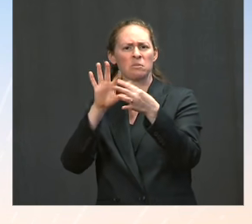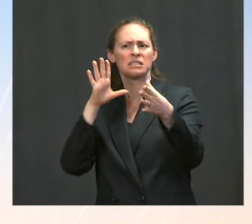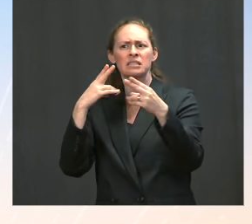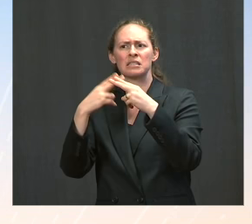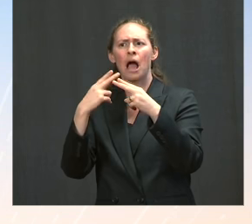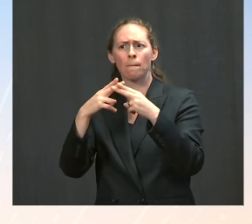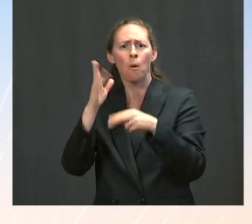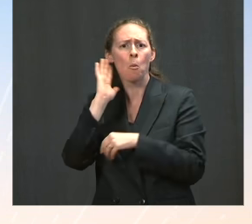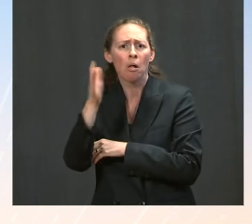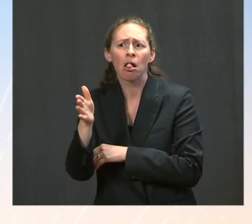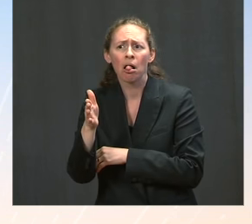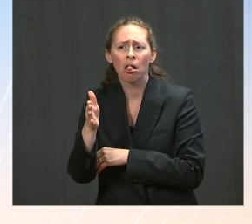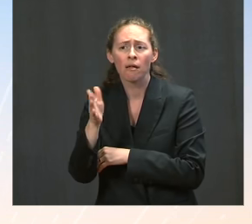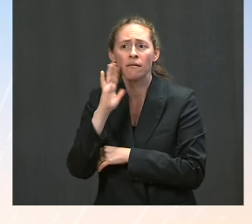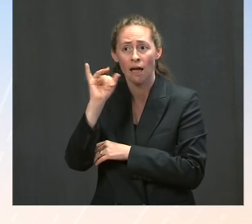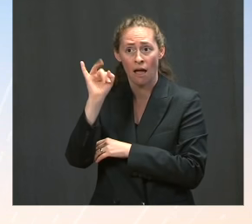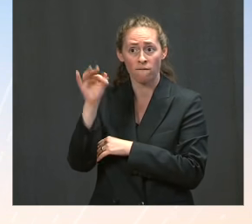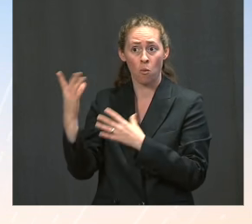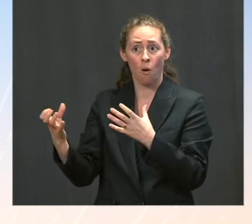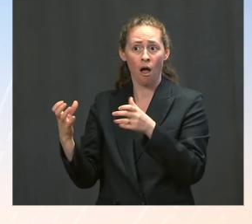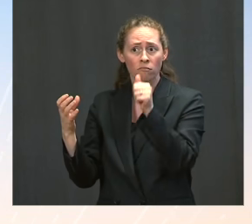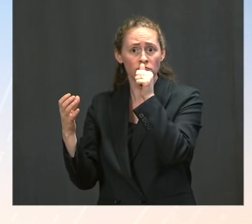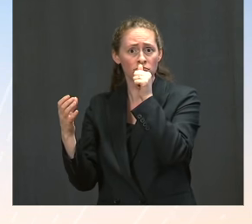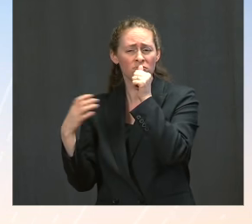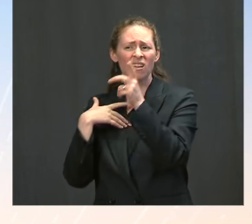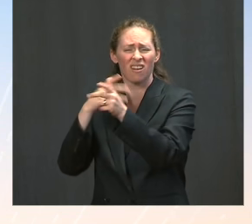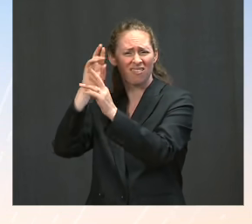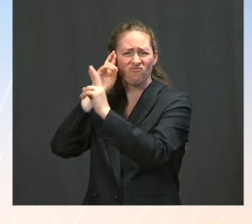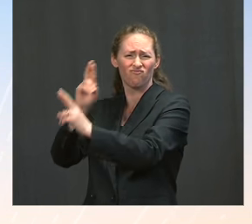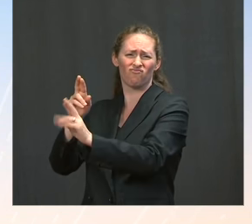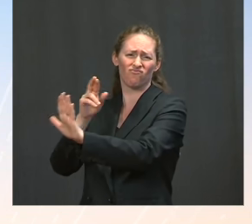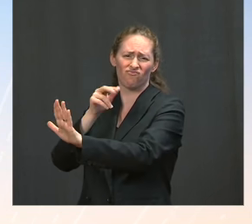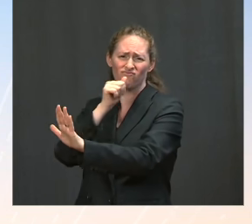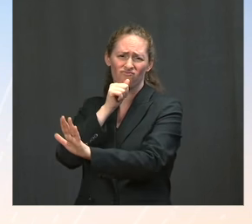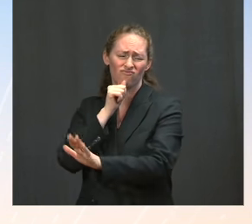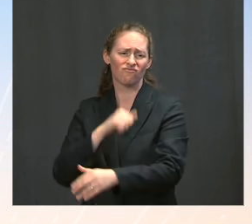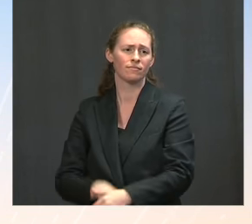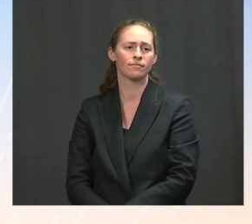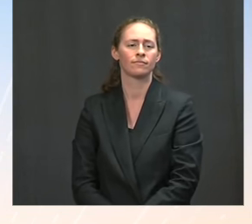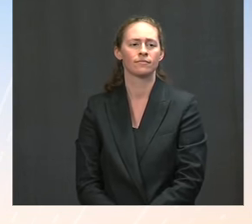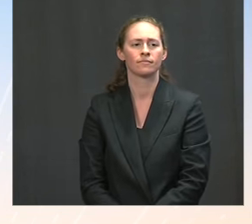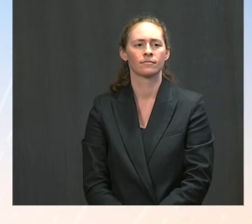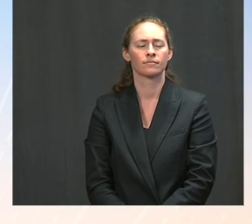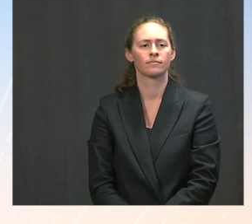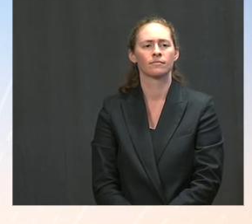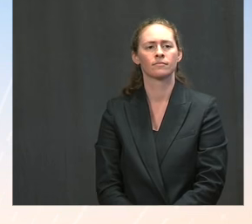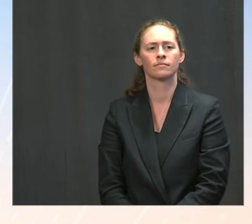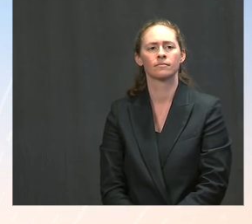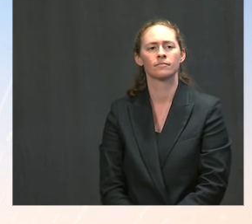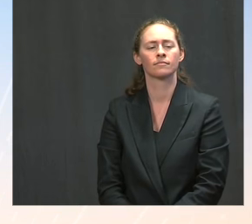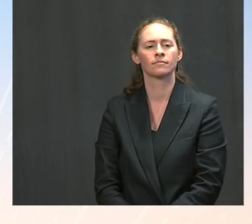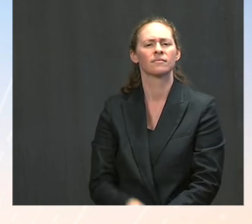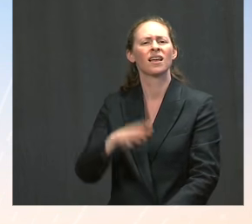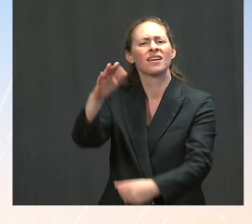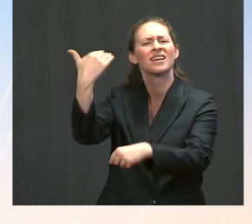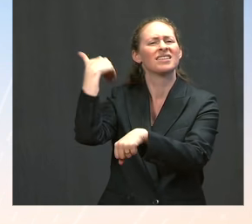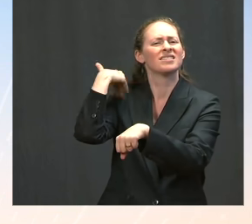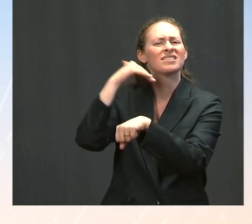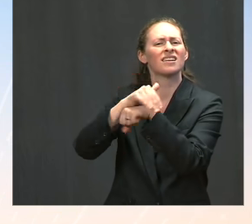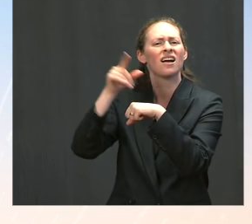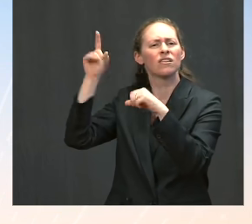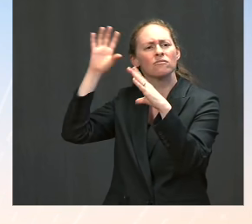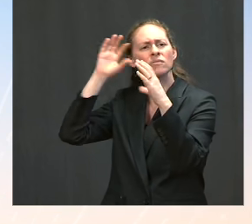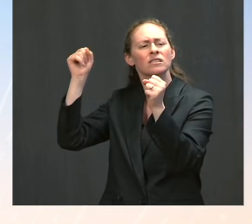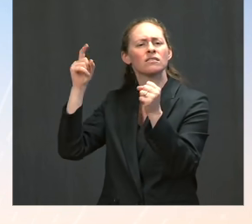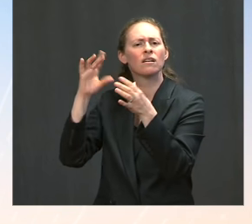we understand and agree that that is in the public interest. Go ahead. Jen, last night at the CNN town hall, the president was asked by a restaurateur about the